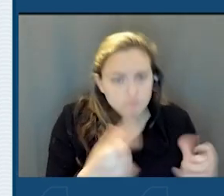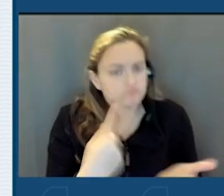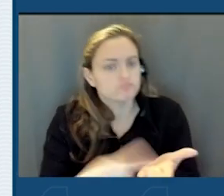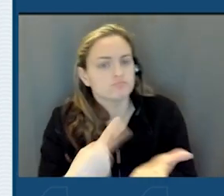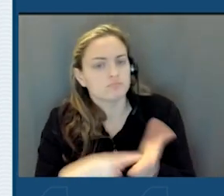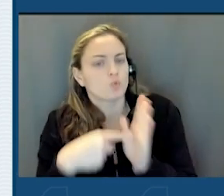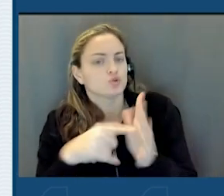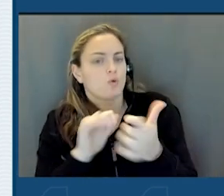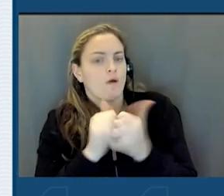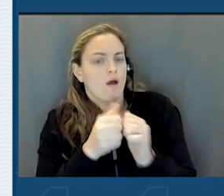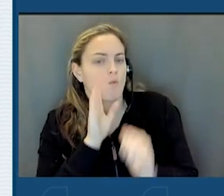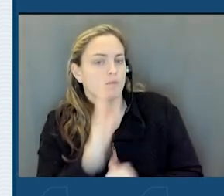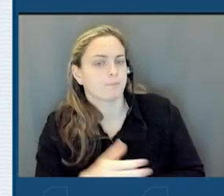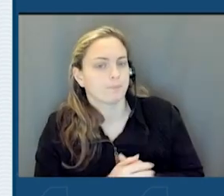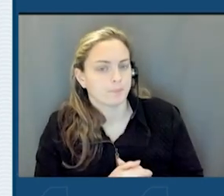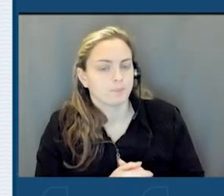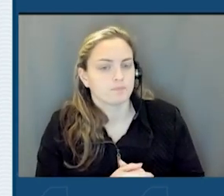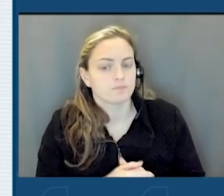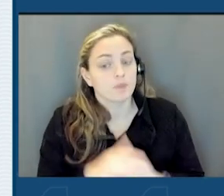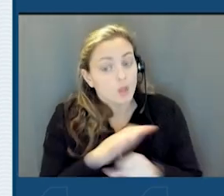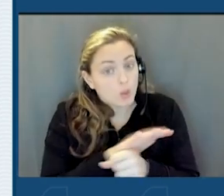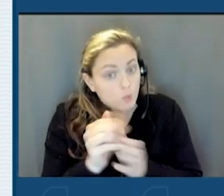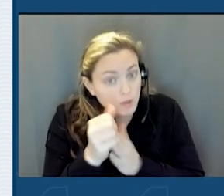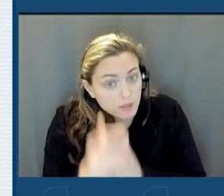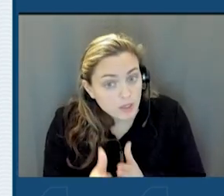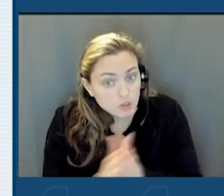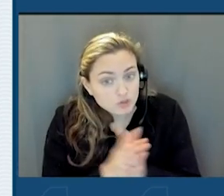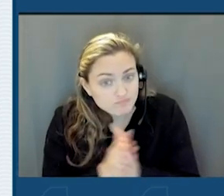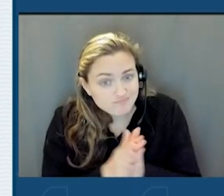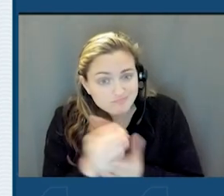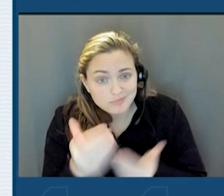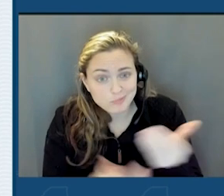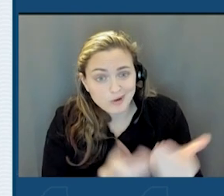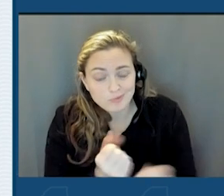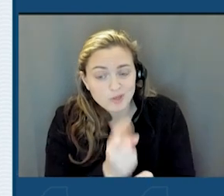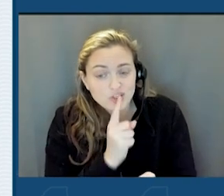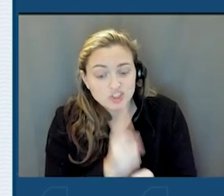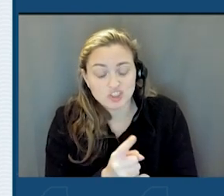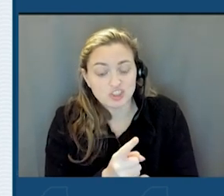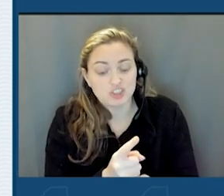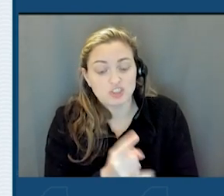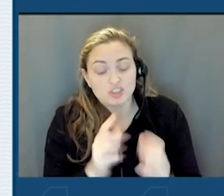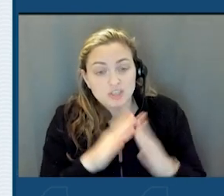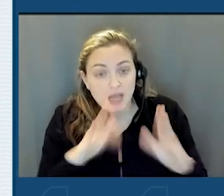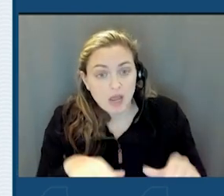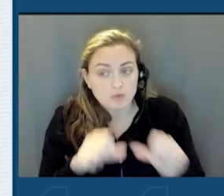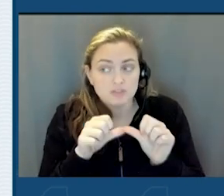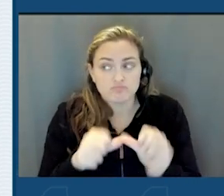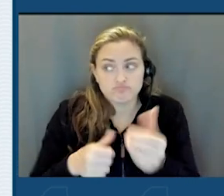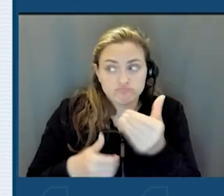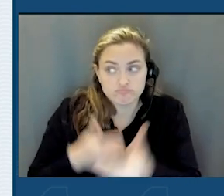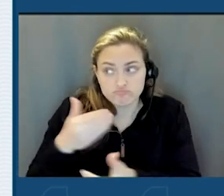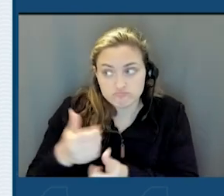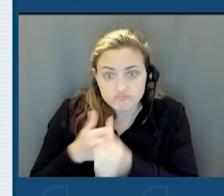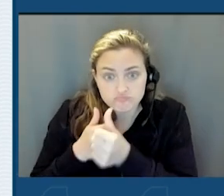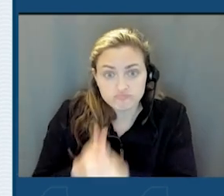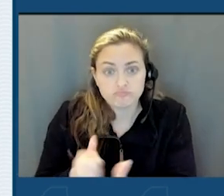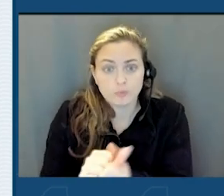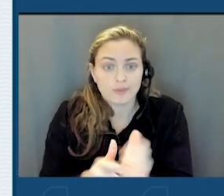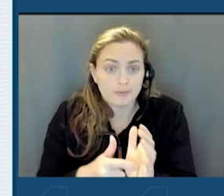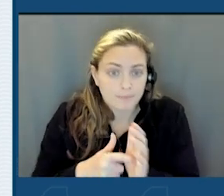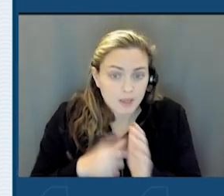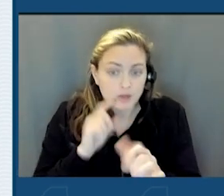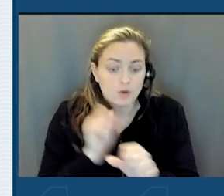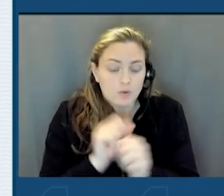how. And local leaders are driving this process to ensure that housing keeps pace with the demand of the employers and the